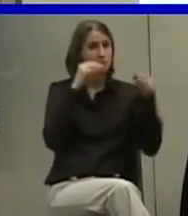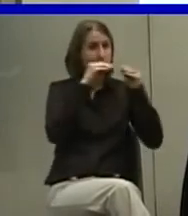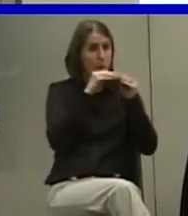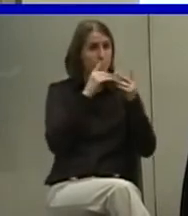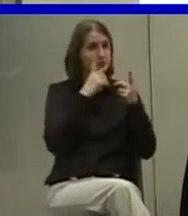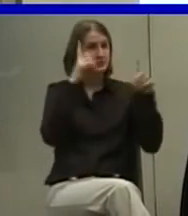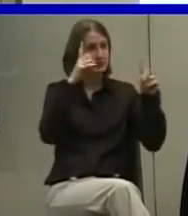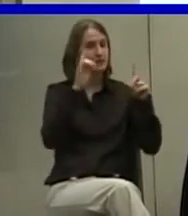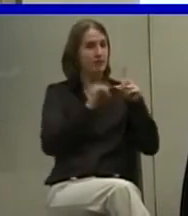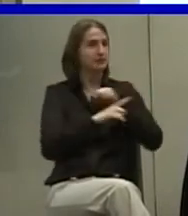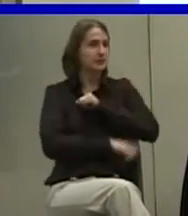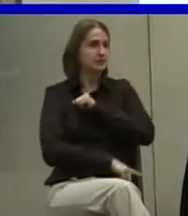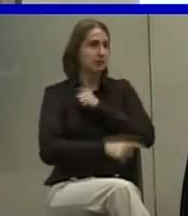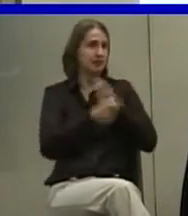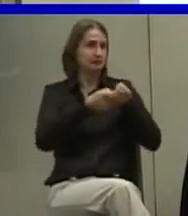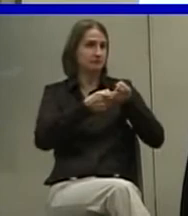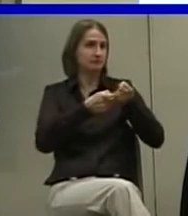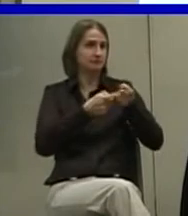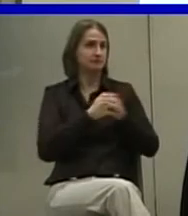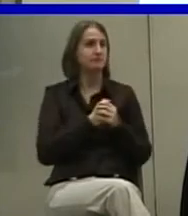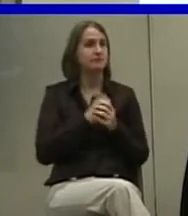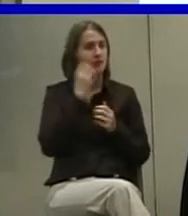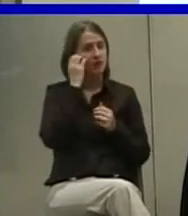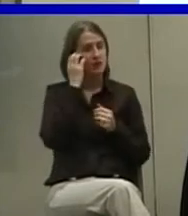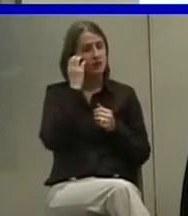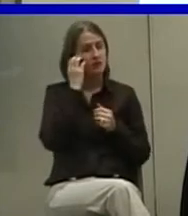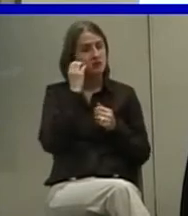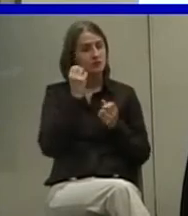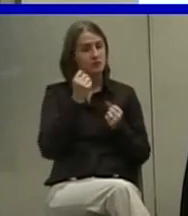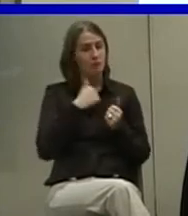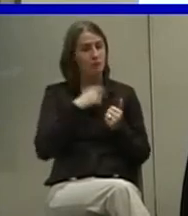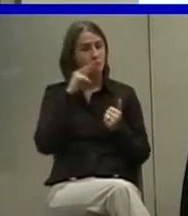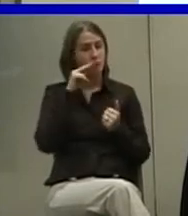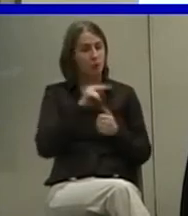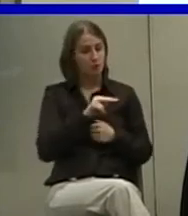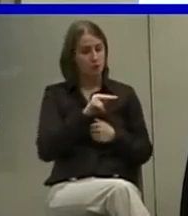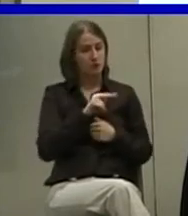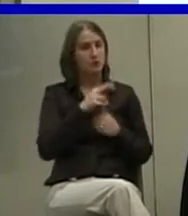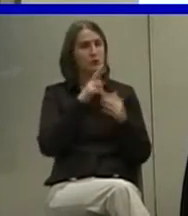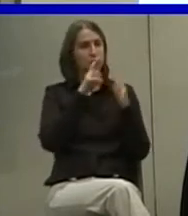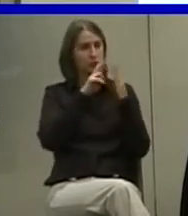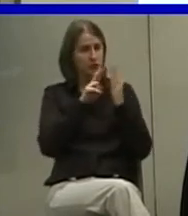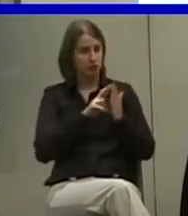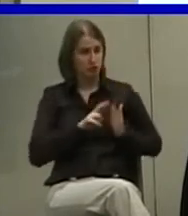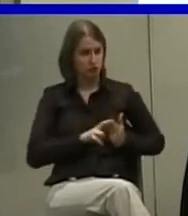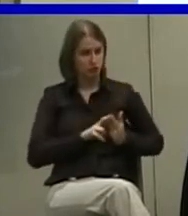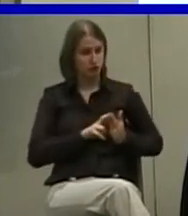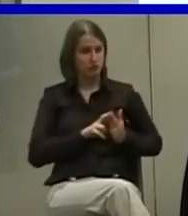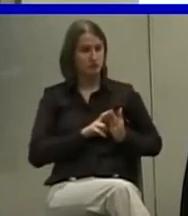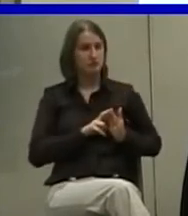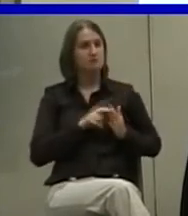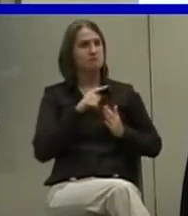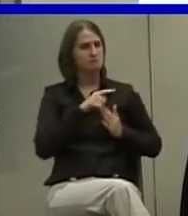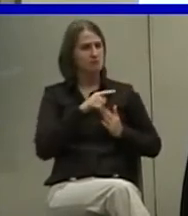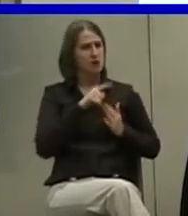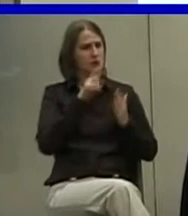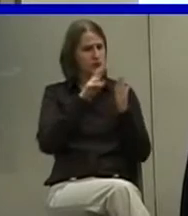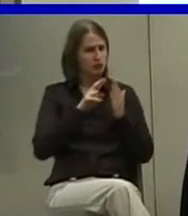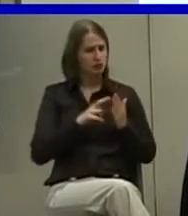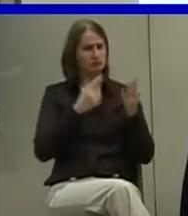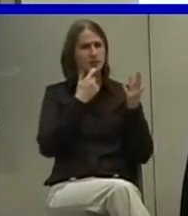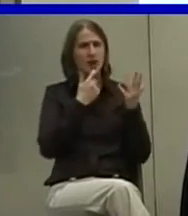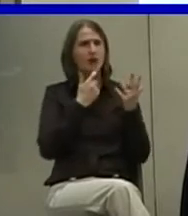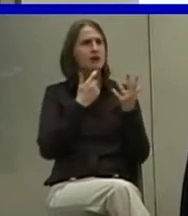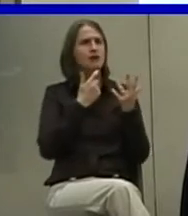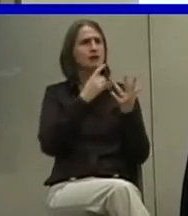discipline. So now I would just go to the literature, to the research, and I would say, what does the research say makes kids